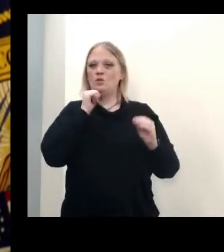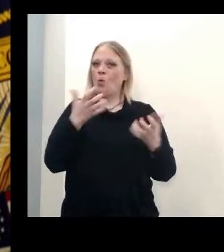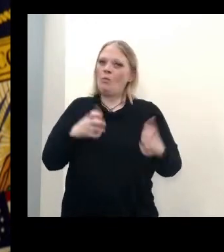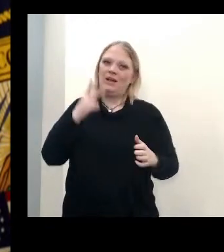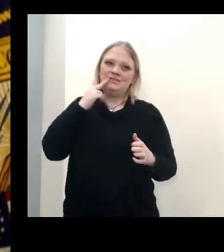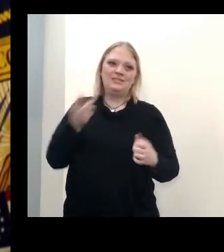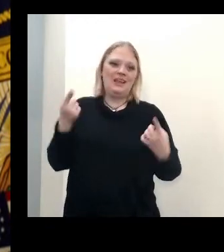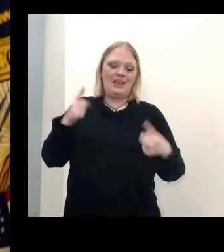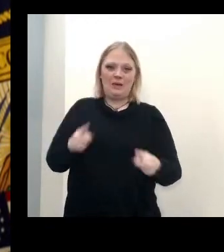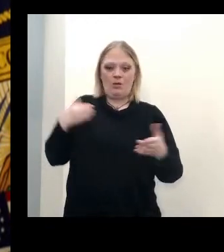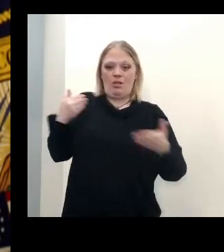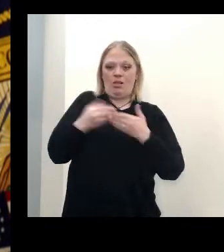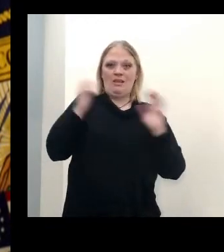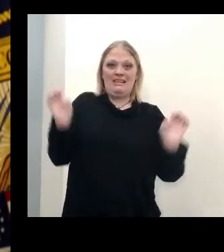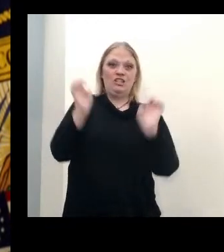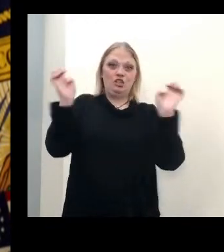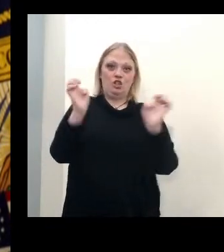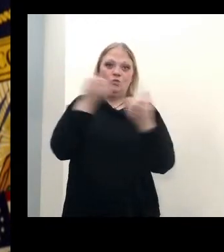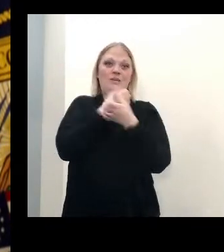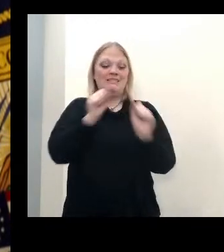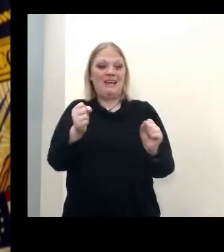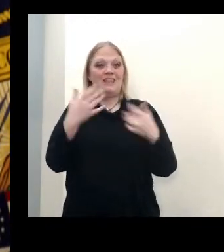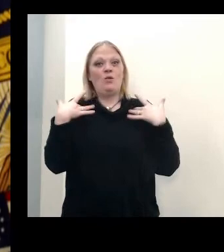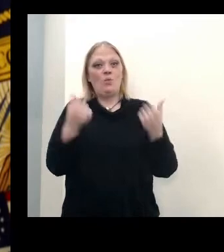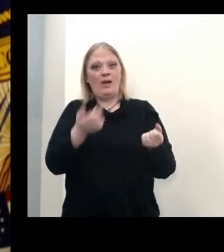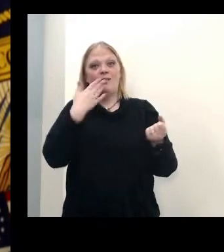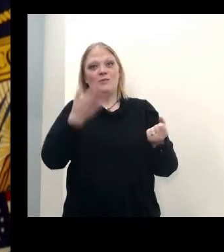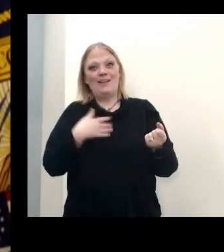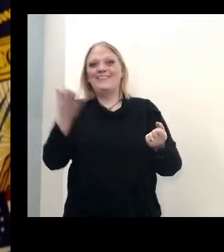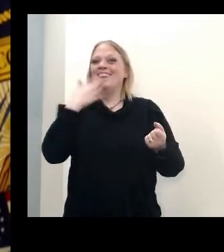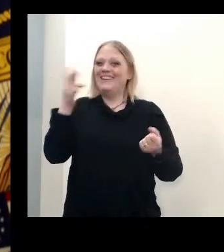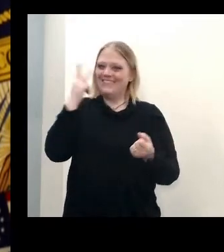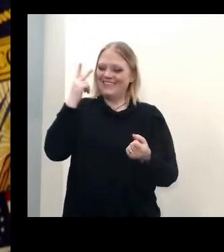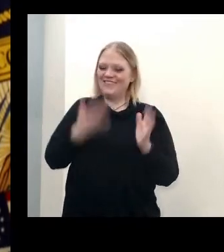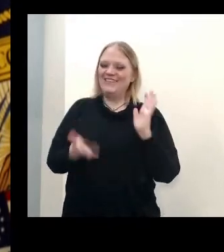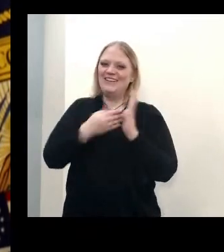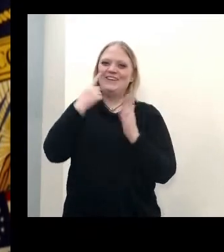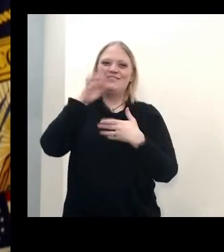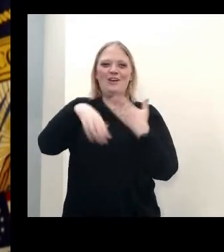as we get closer to Easter. So be safe and well all, and thank you, Kendra, once again for all your work.